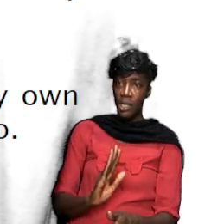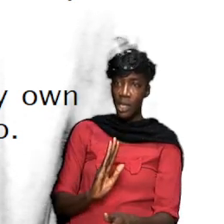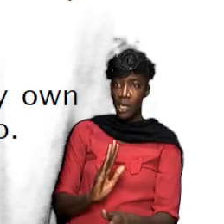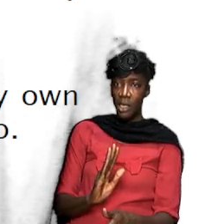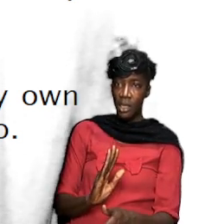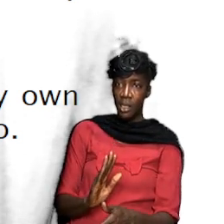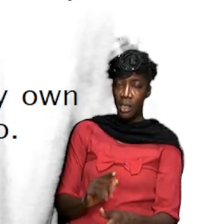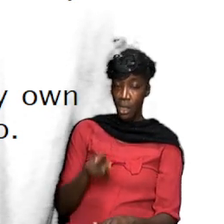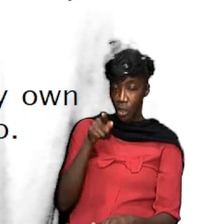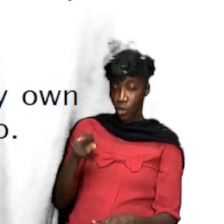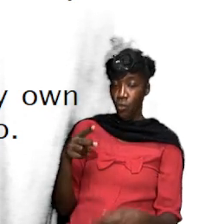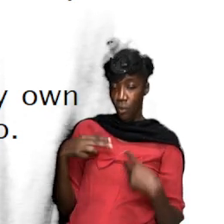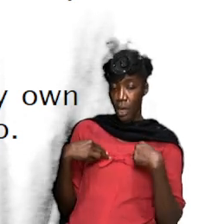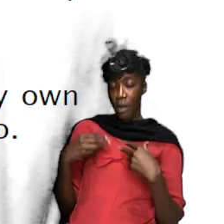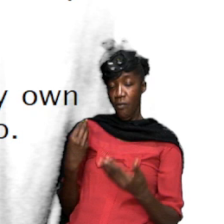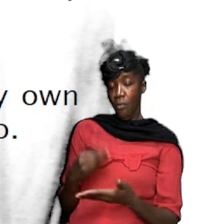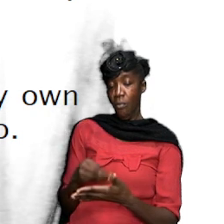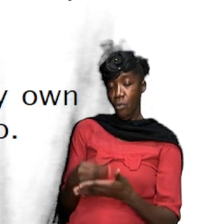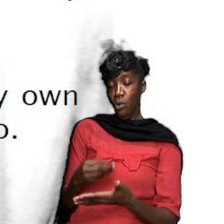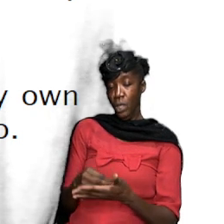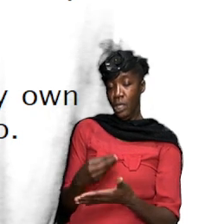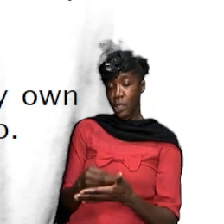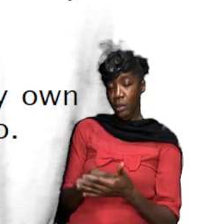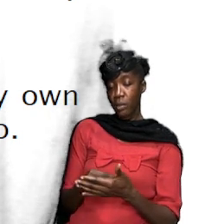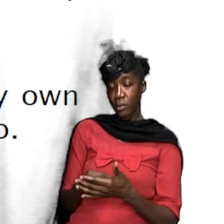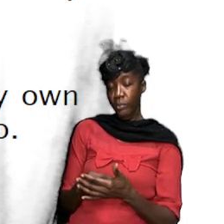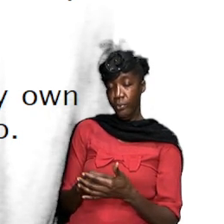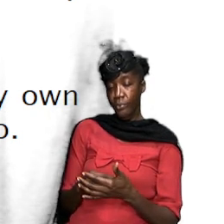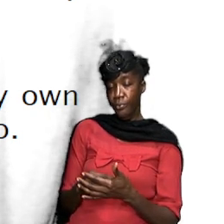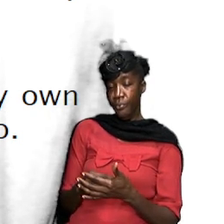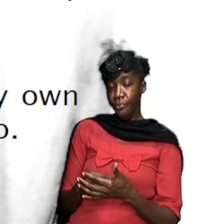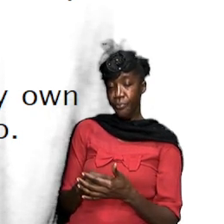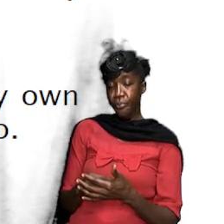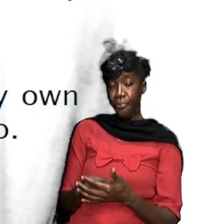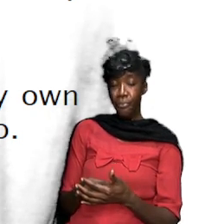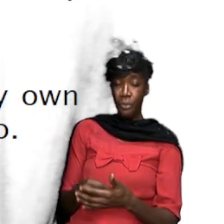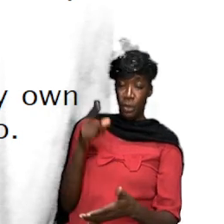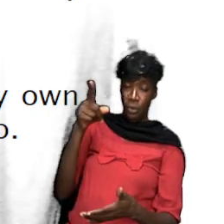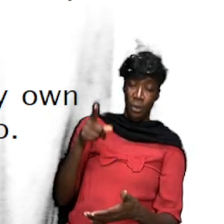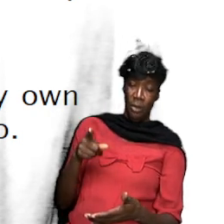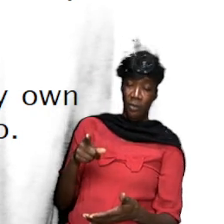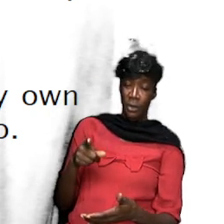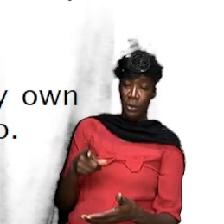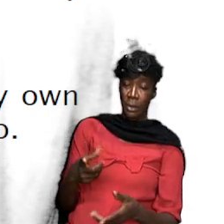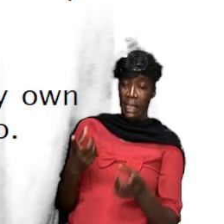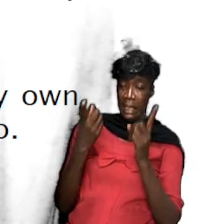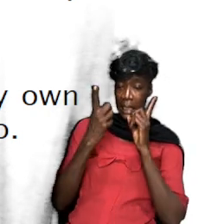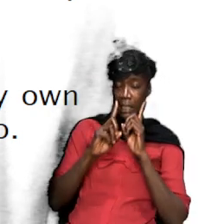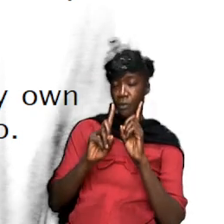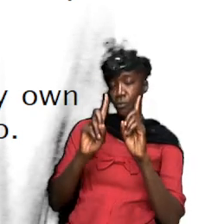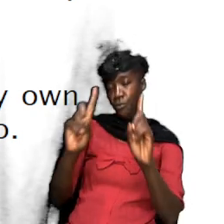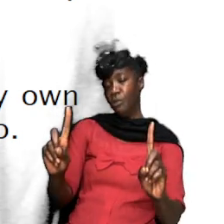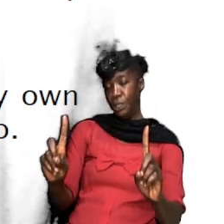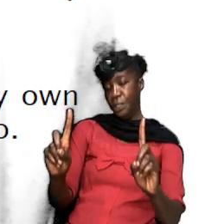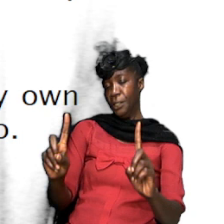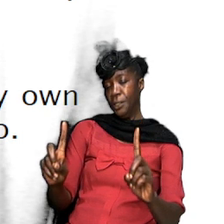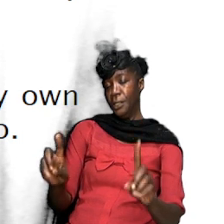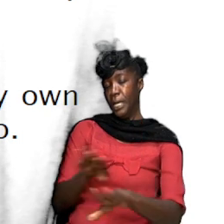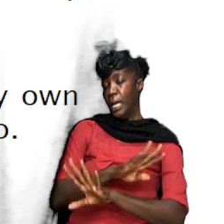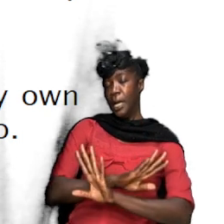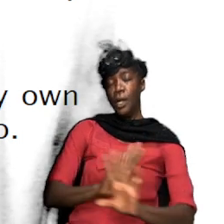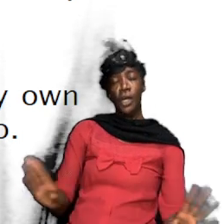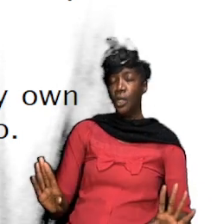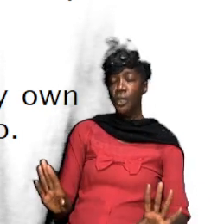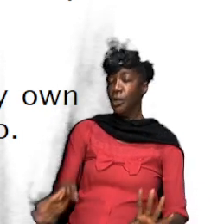So whether you have money, whether you have doctorate, God don't respect